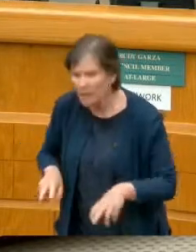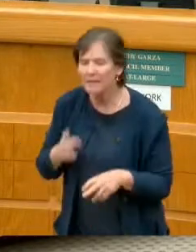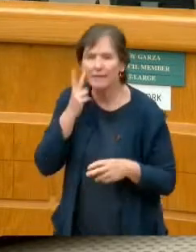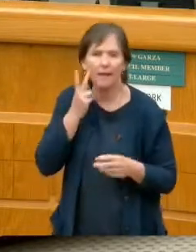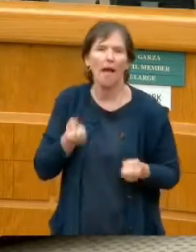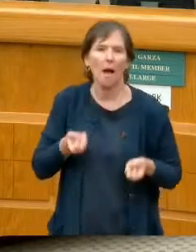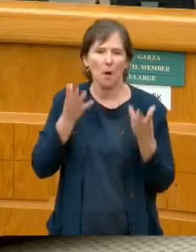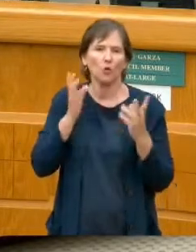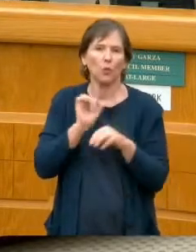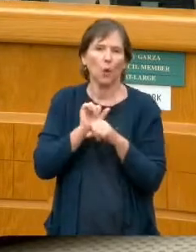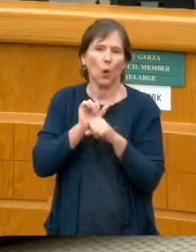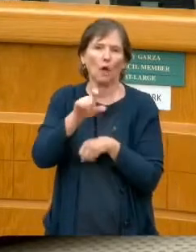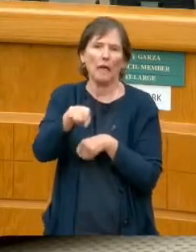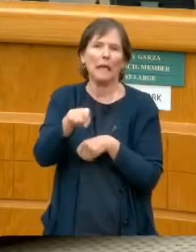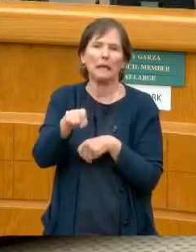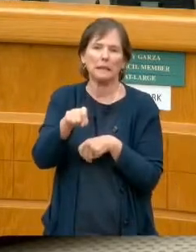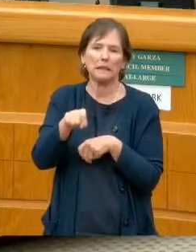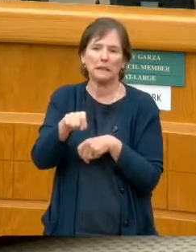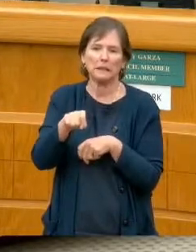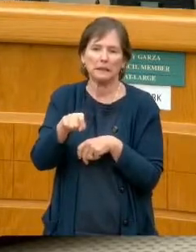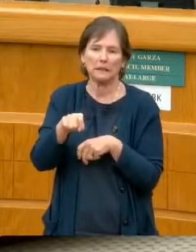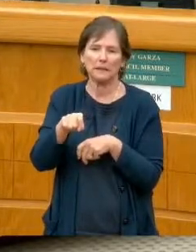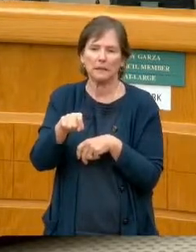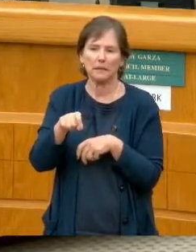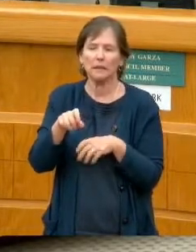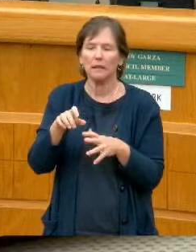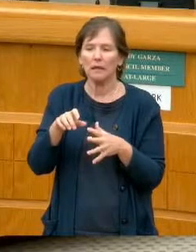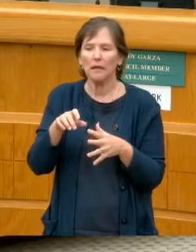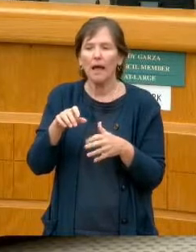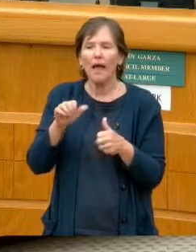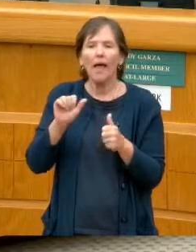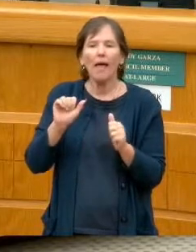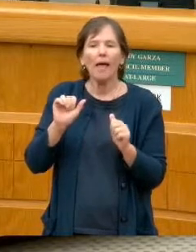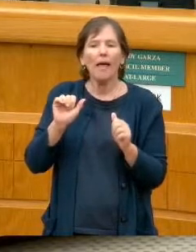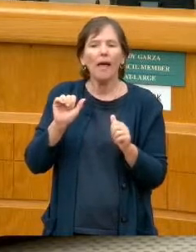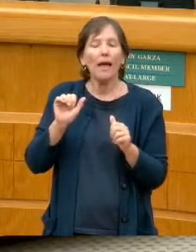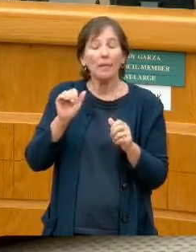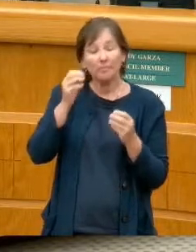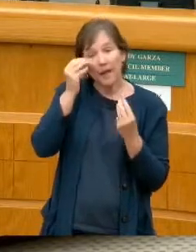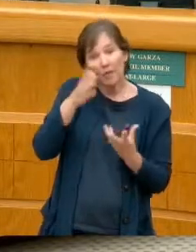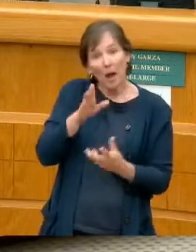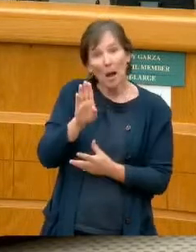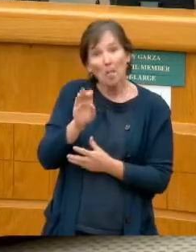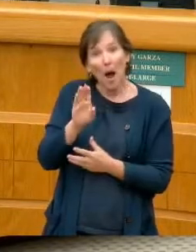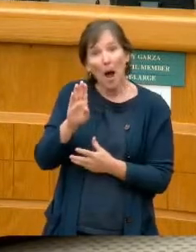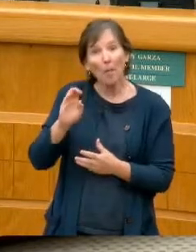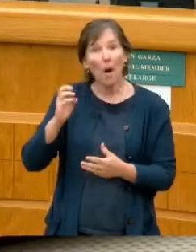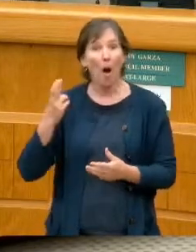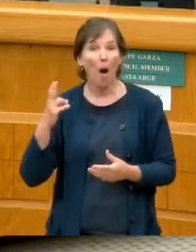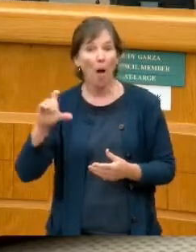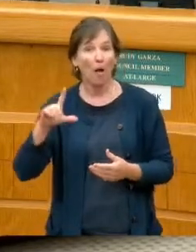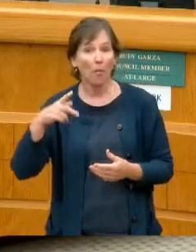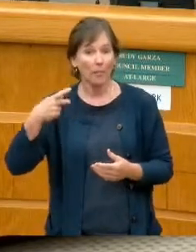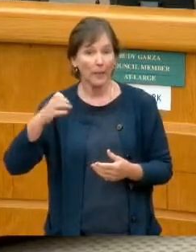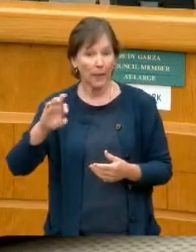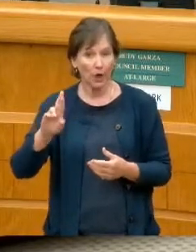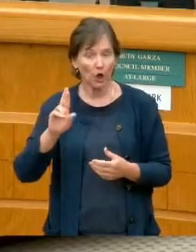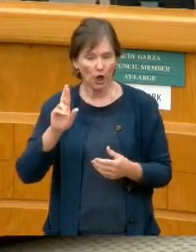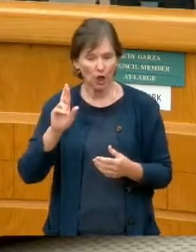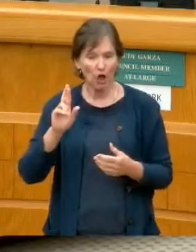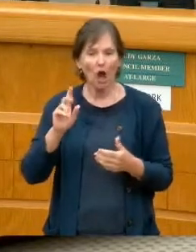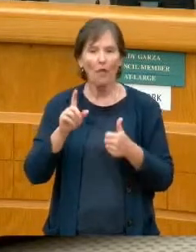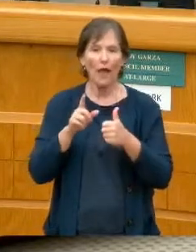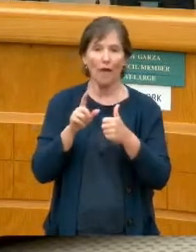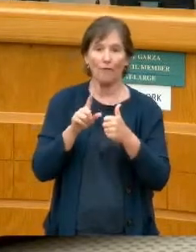step one assessment, that engineers can see that some of the pilings have visible cracks. And we are now